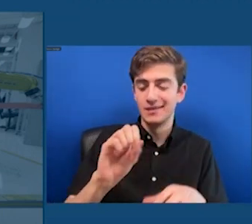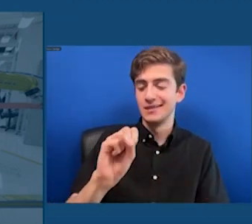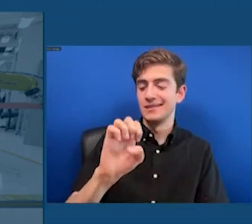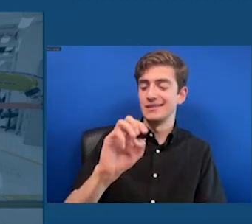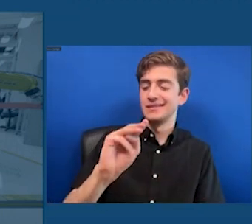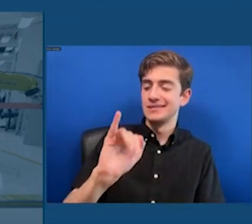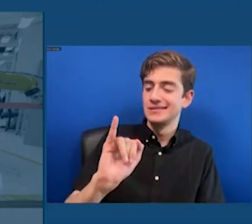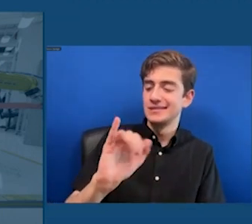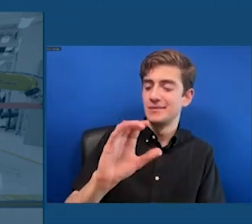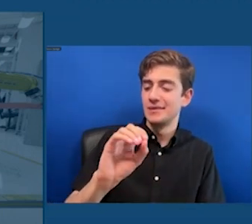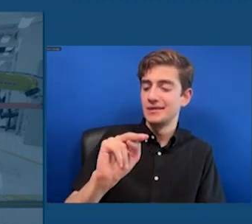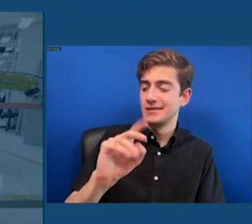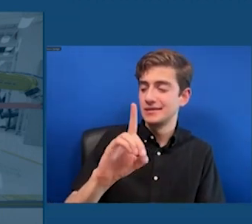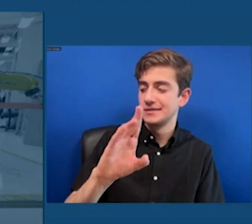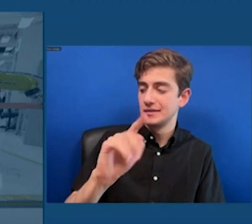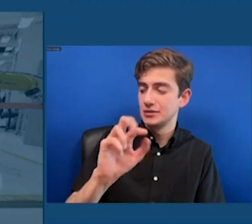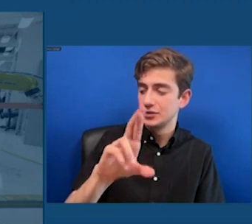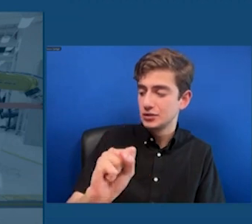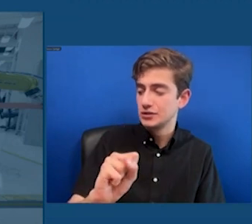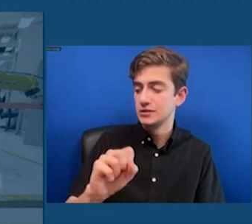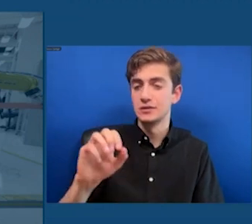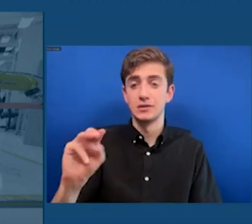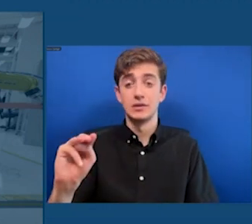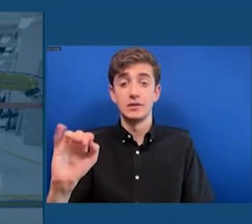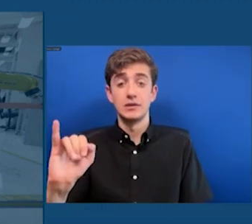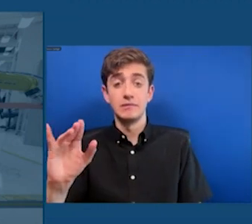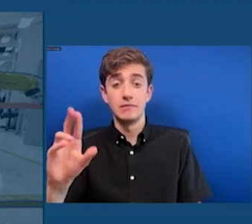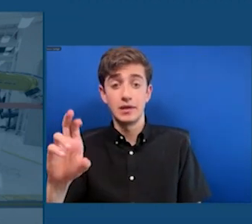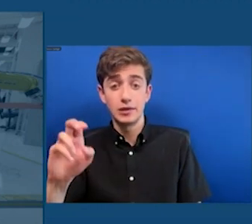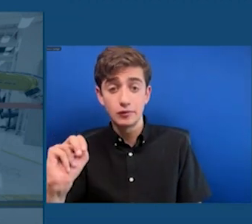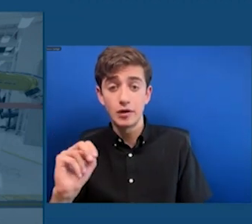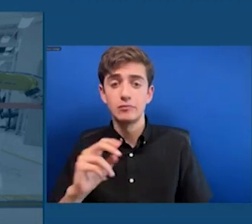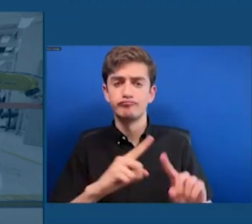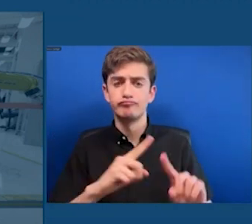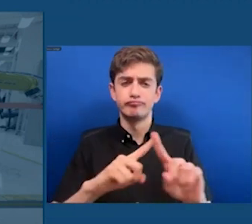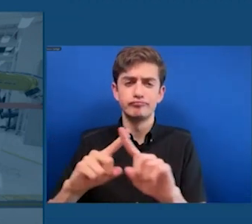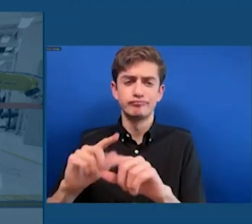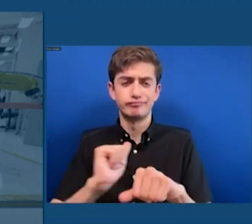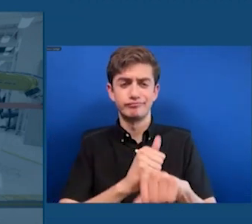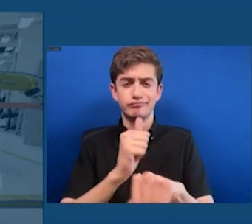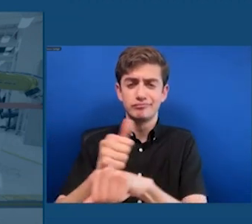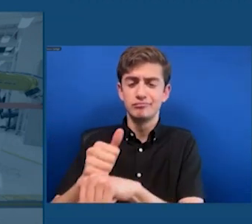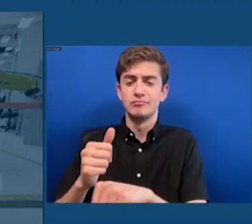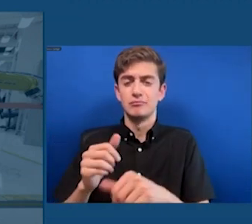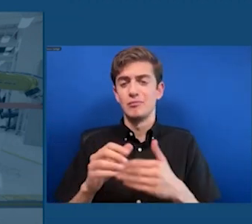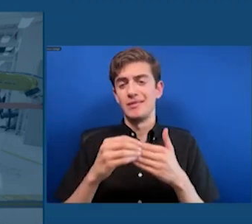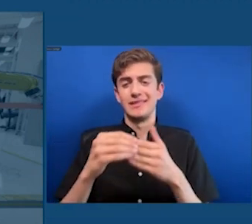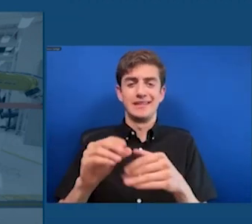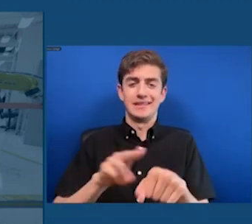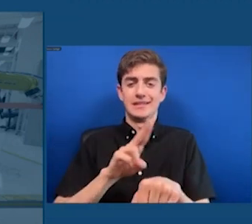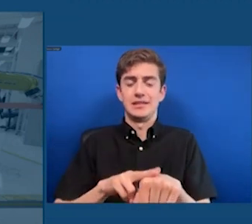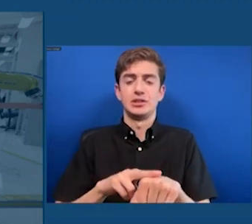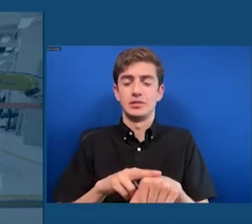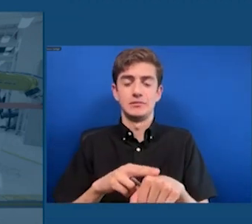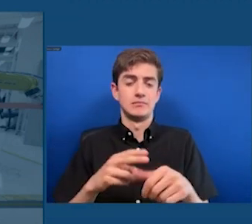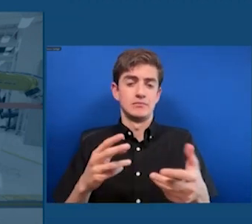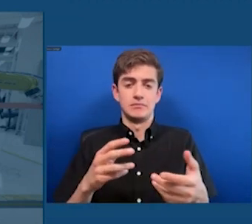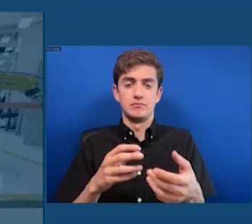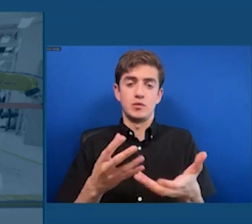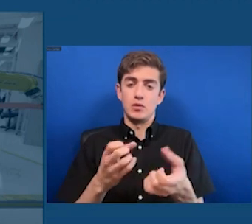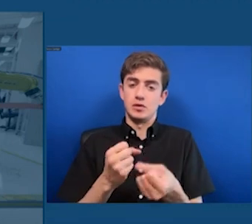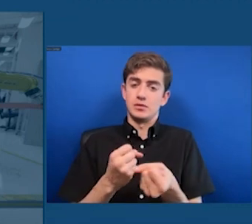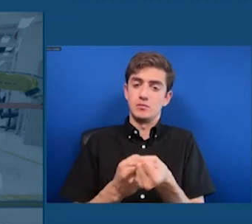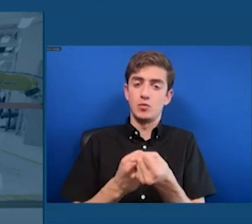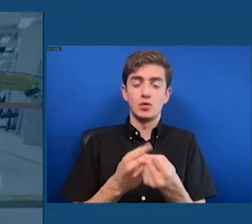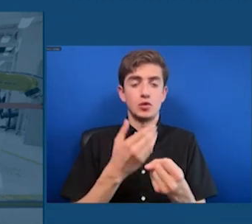we're leading the nation in creating these great paying jobs. So we want to make sure that we can secure the good paying jobs in advanced